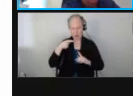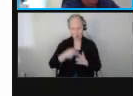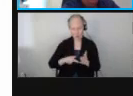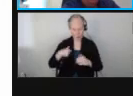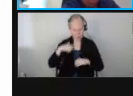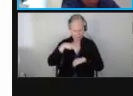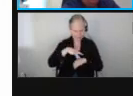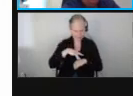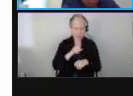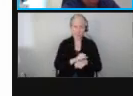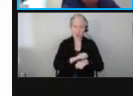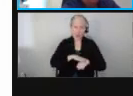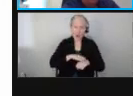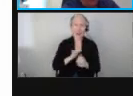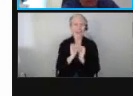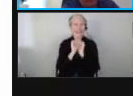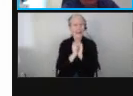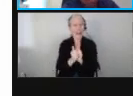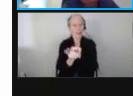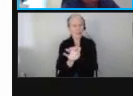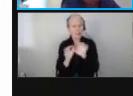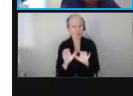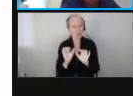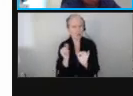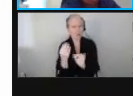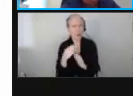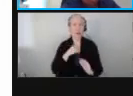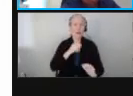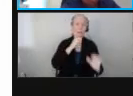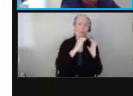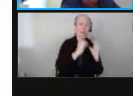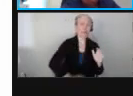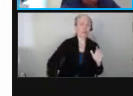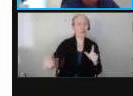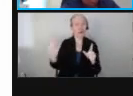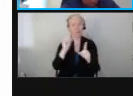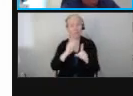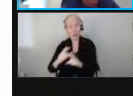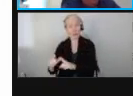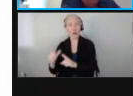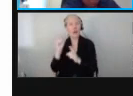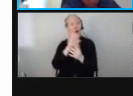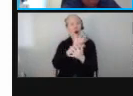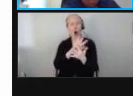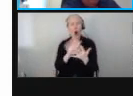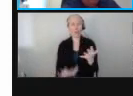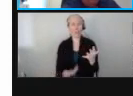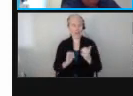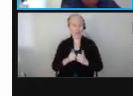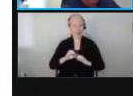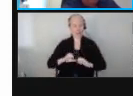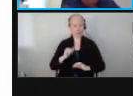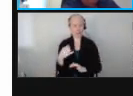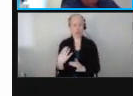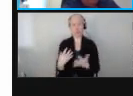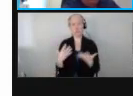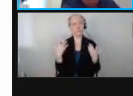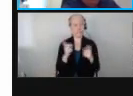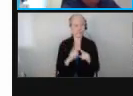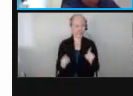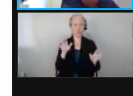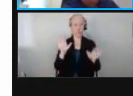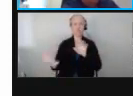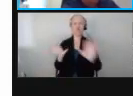method, our communication and lexicon, and even the way we train. There are differences there. and resulting in the fact that